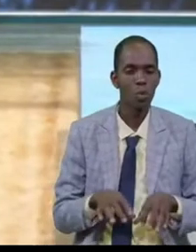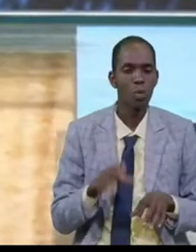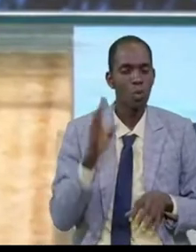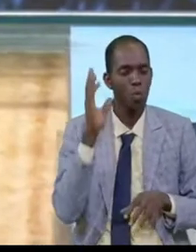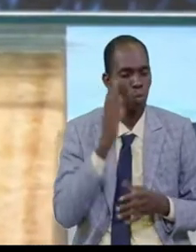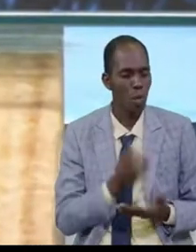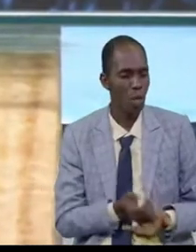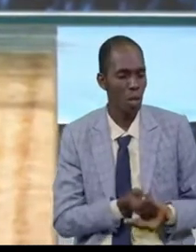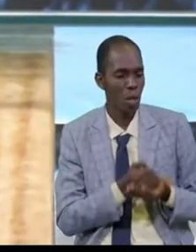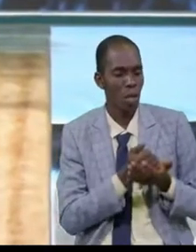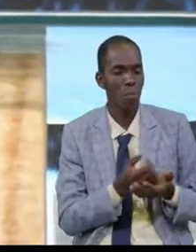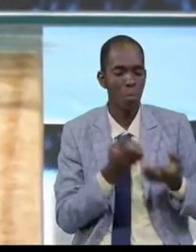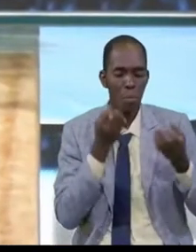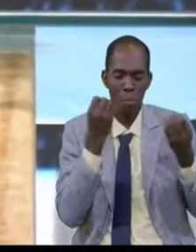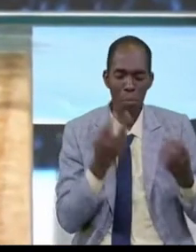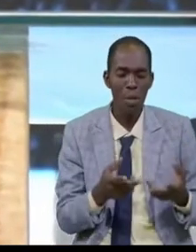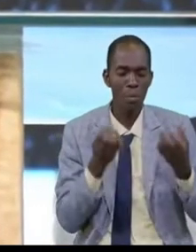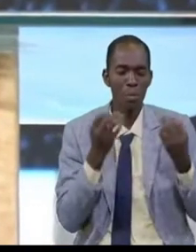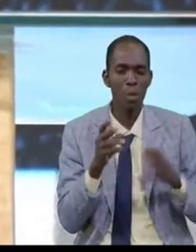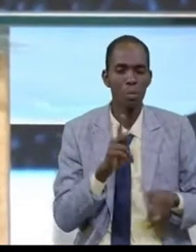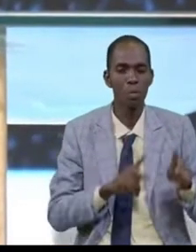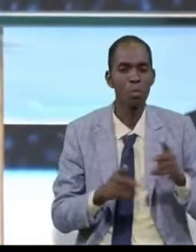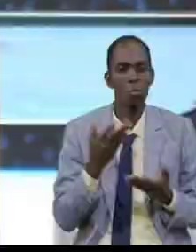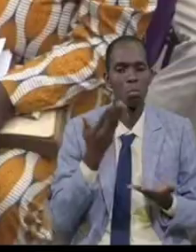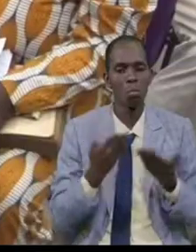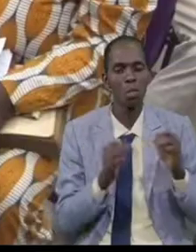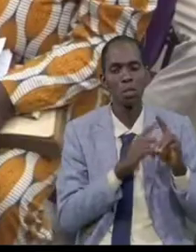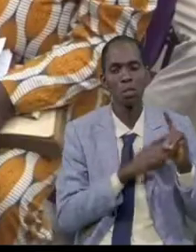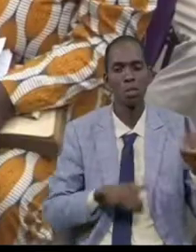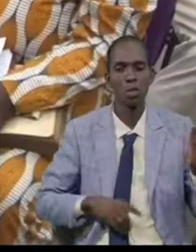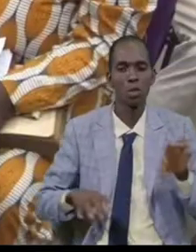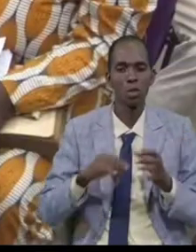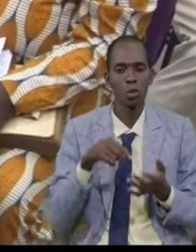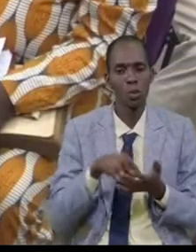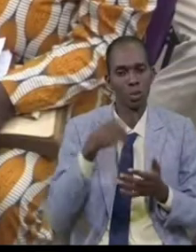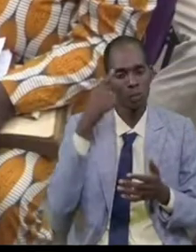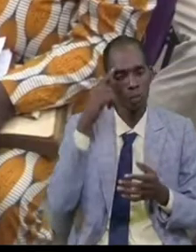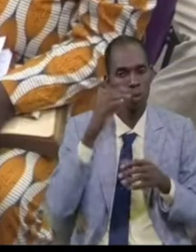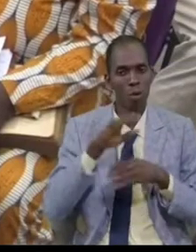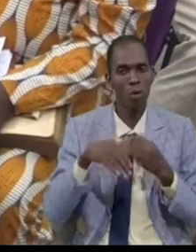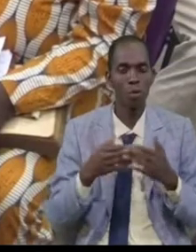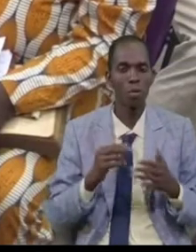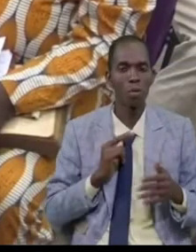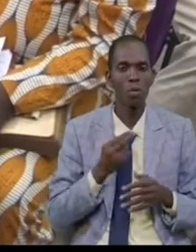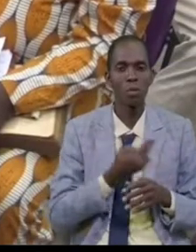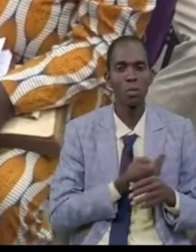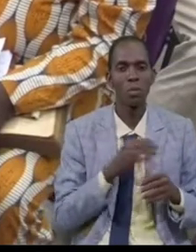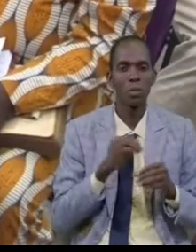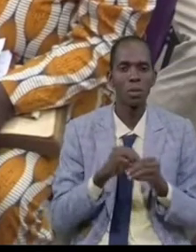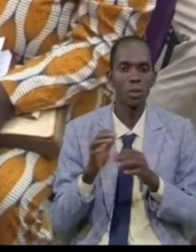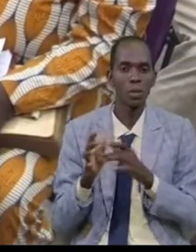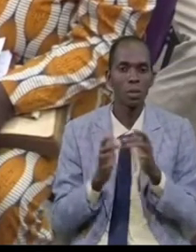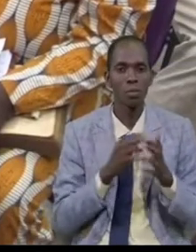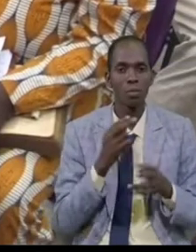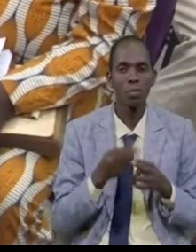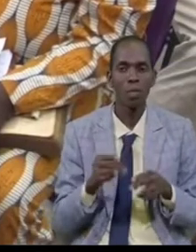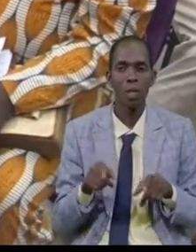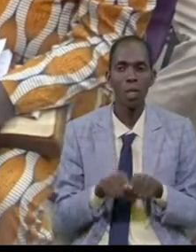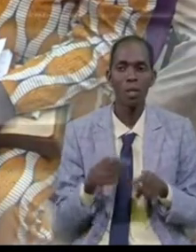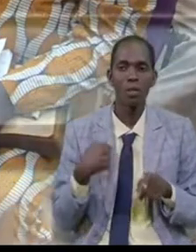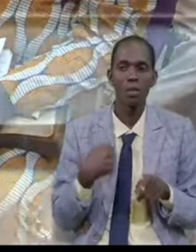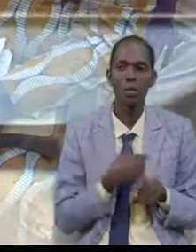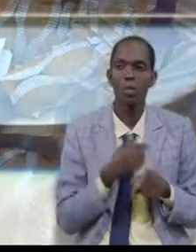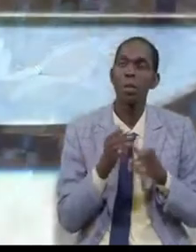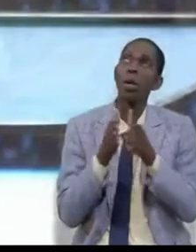people. The Lord effect that in every one of our lives in Jesus' name. As we ask in